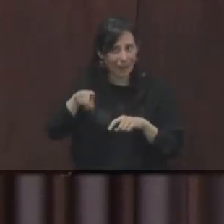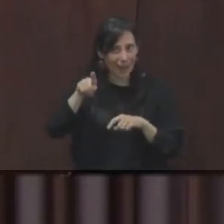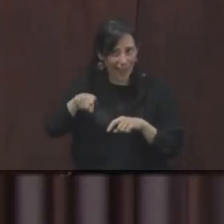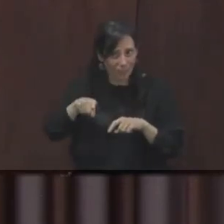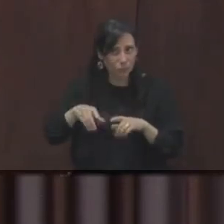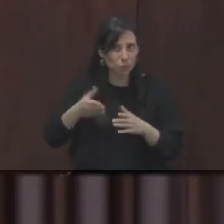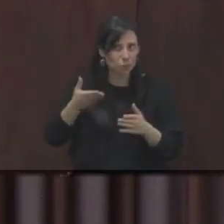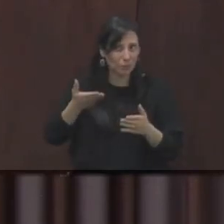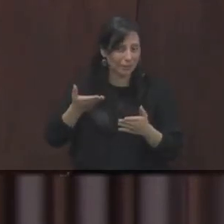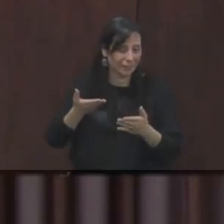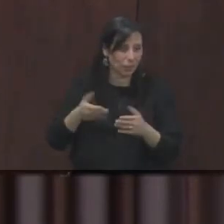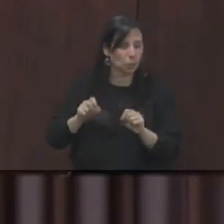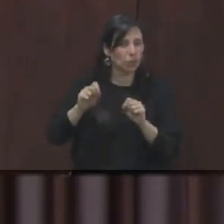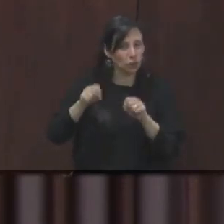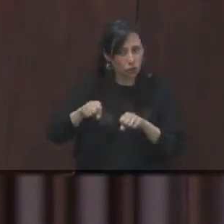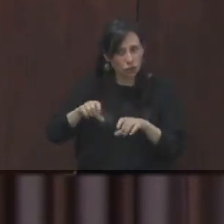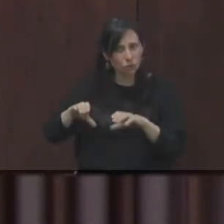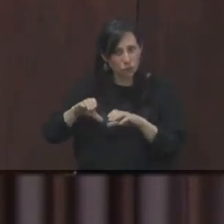in new staff.